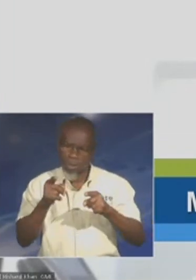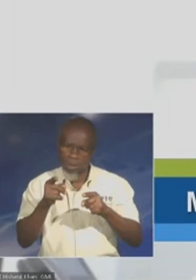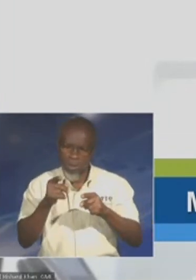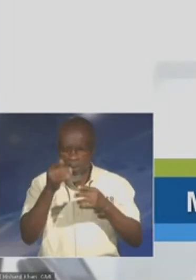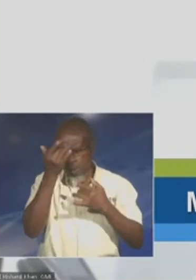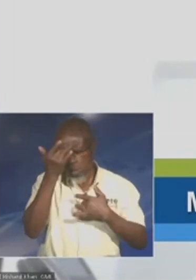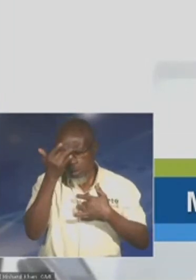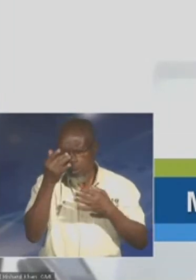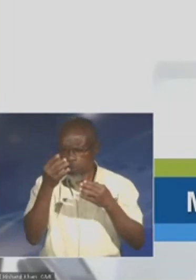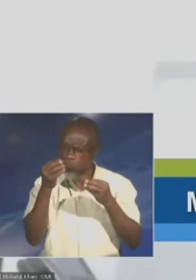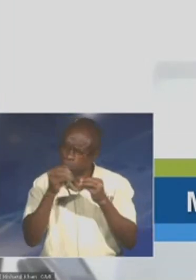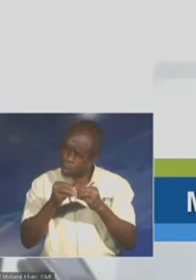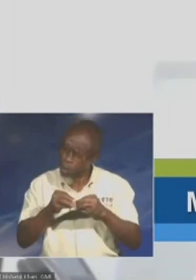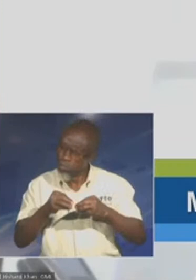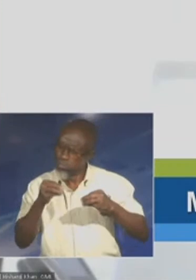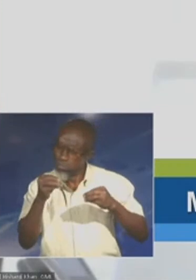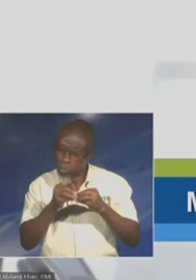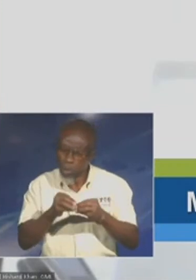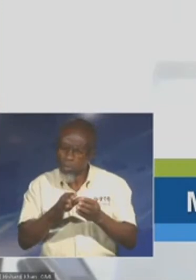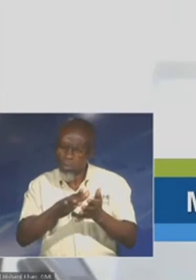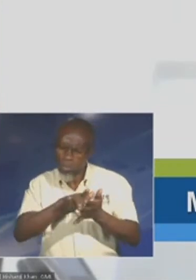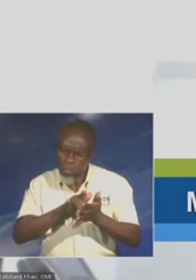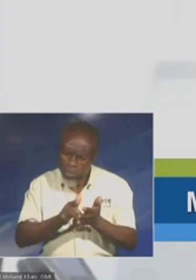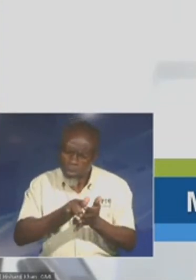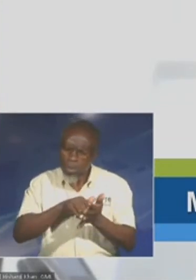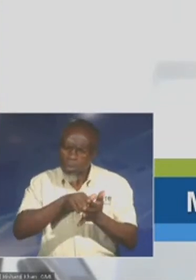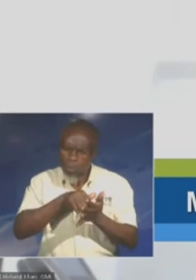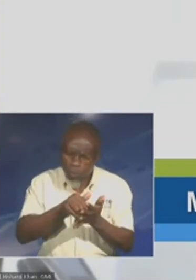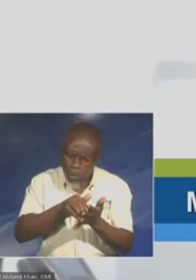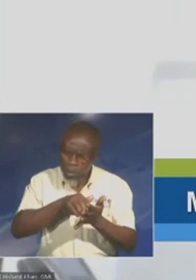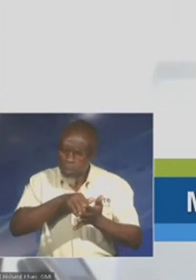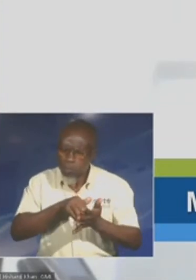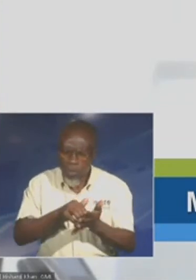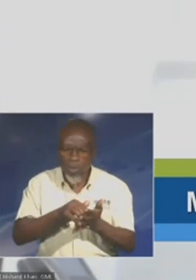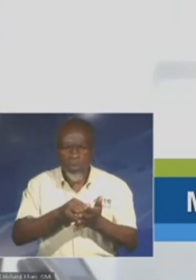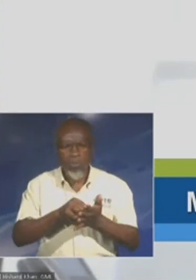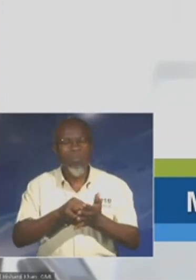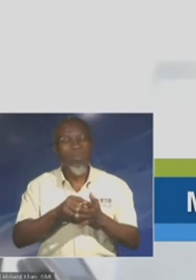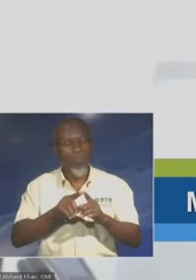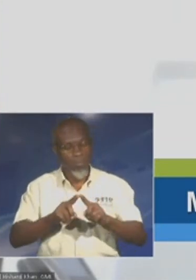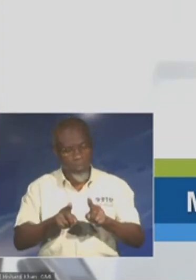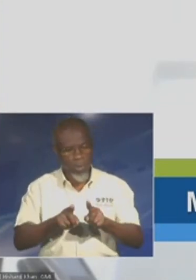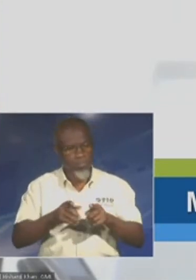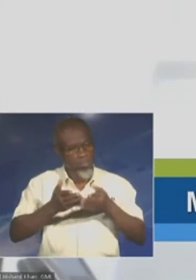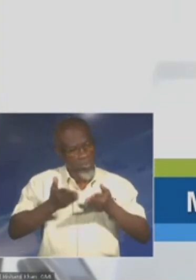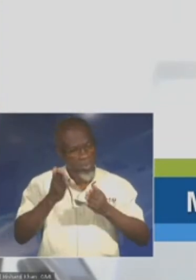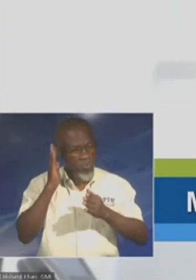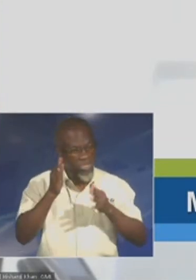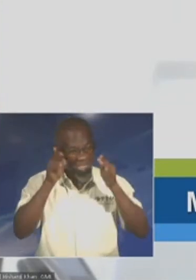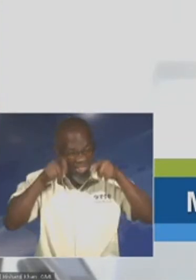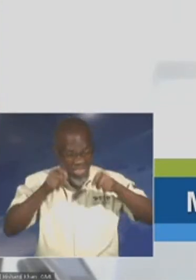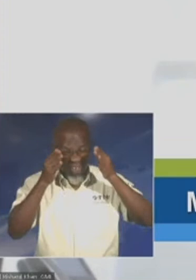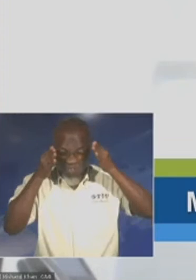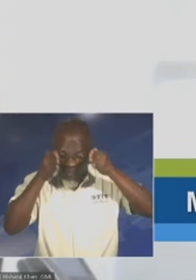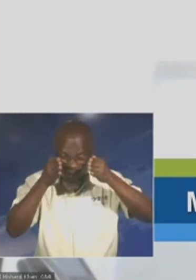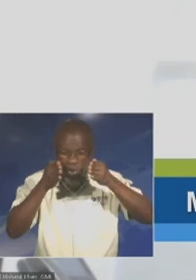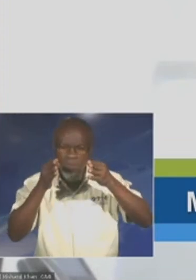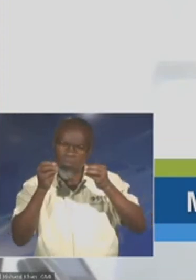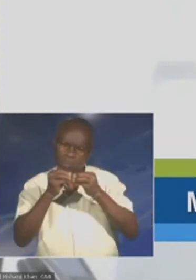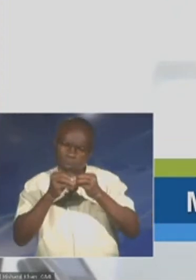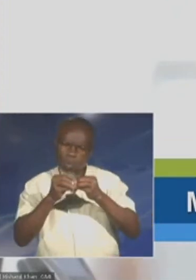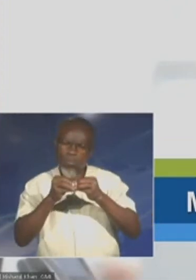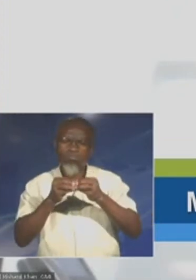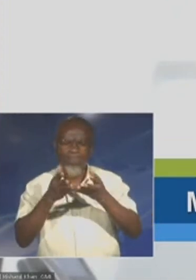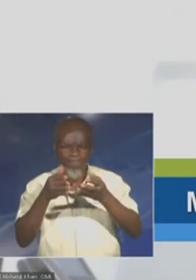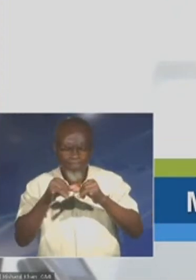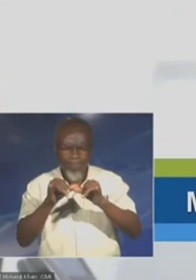not so much on the saving lives, but more preserving quality of life. And I'm speaking in context of the long COVID phenomena